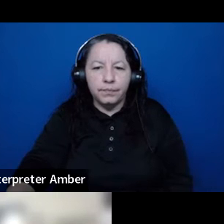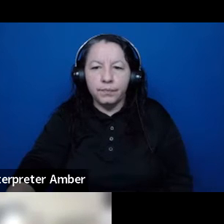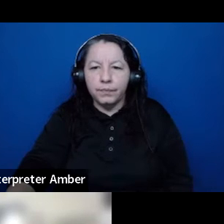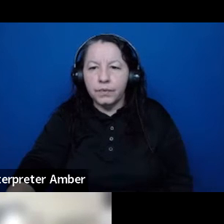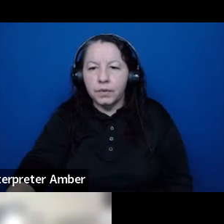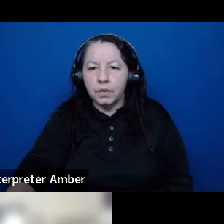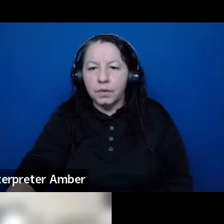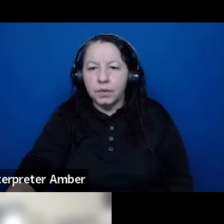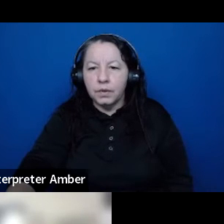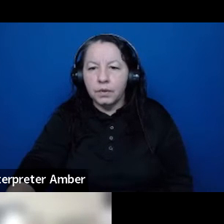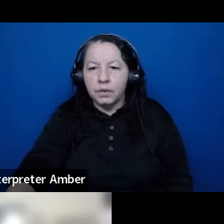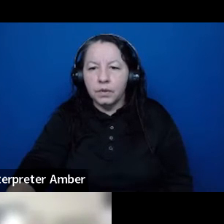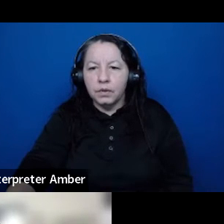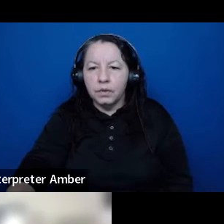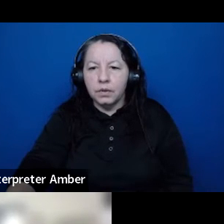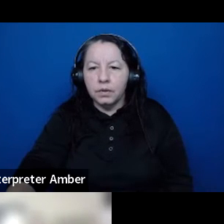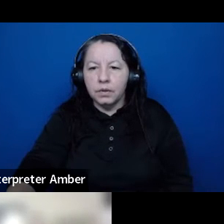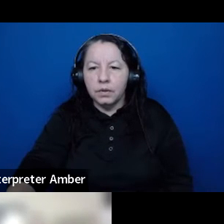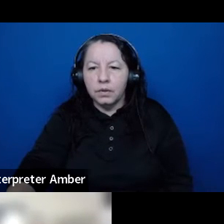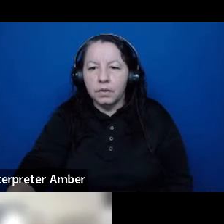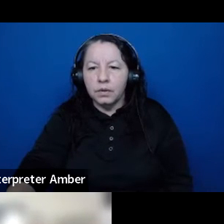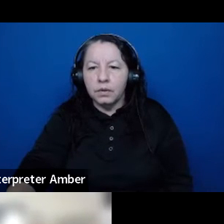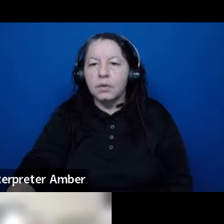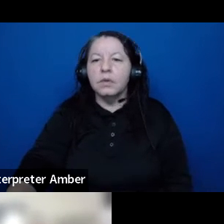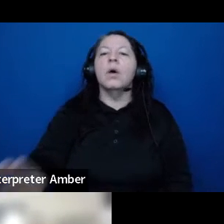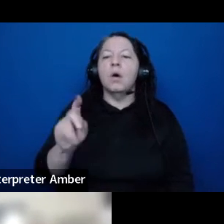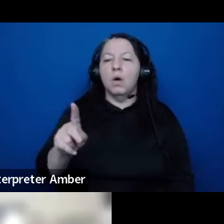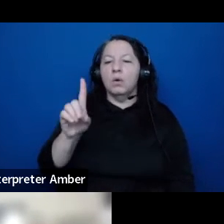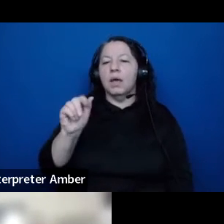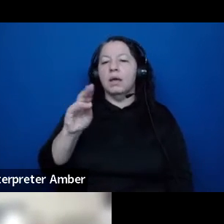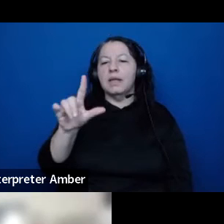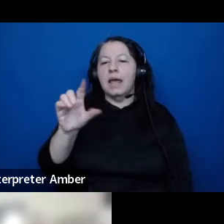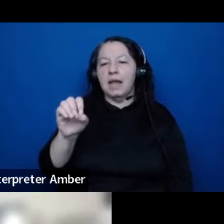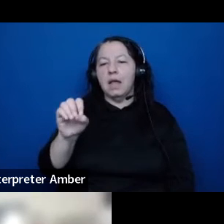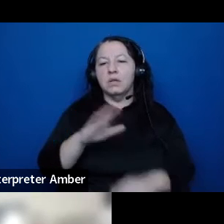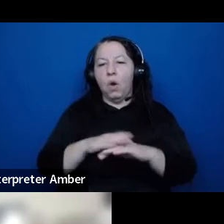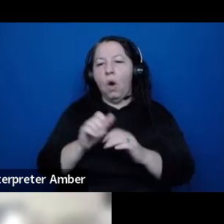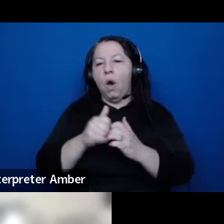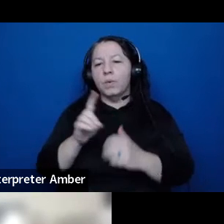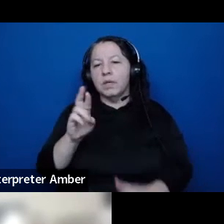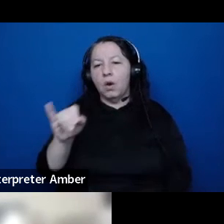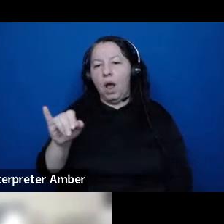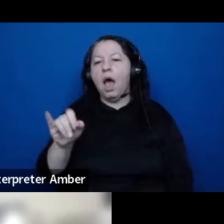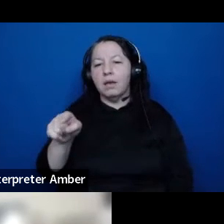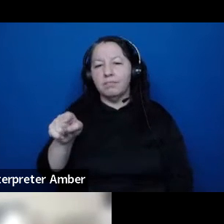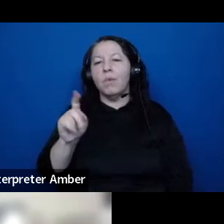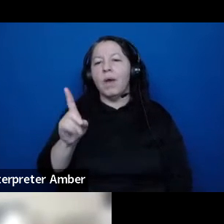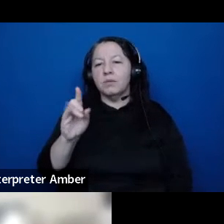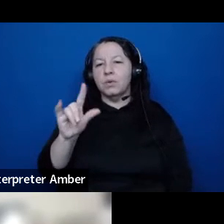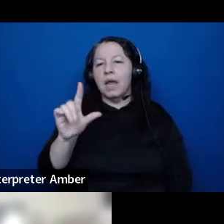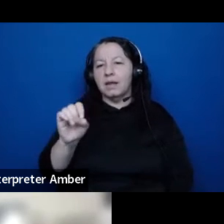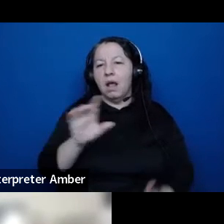Oh, okay. There is somebody with DRI. Danielle's on with DRI, so she'll access. Danielle, I'll follow back up with you on